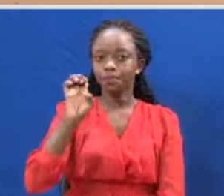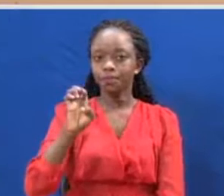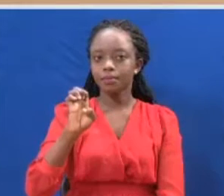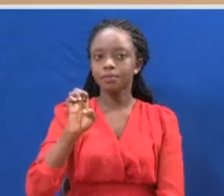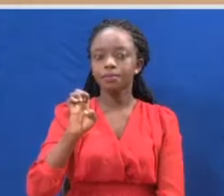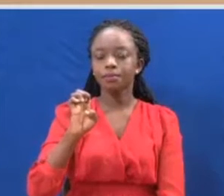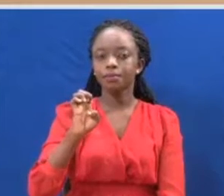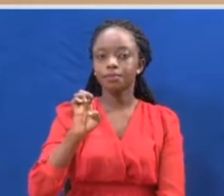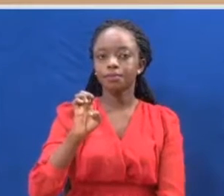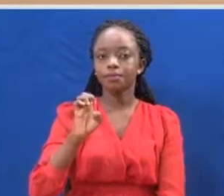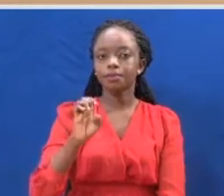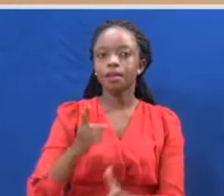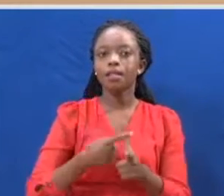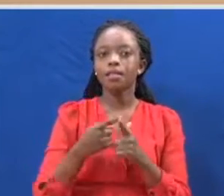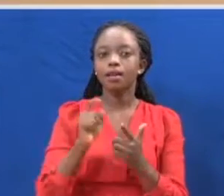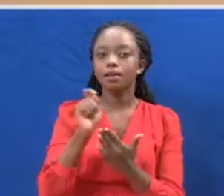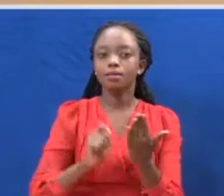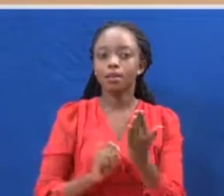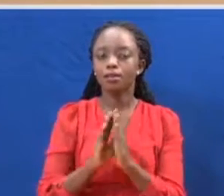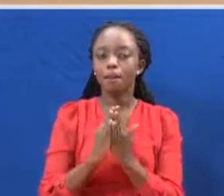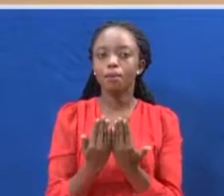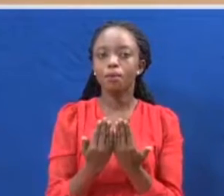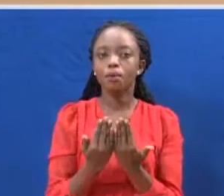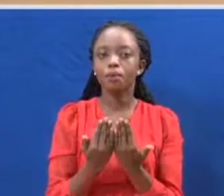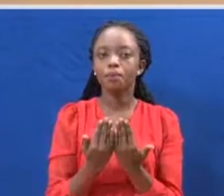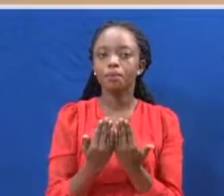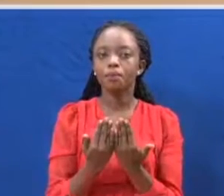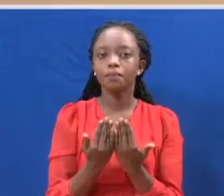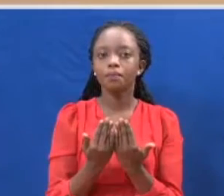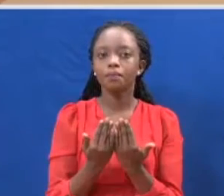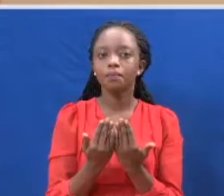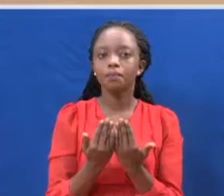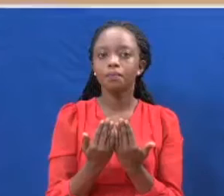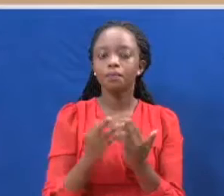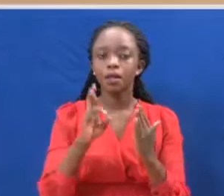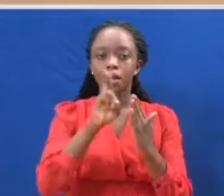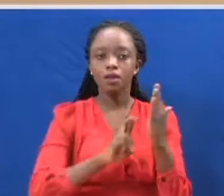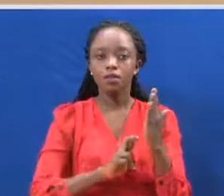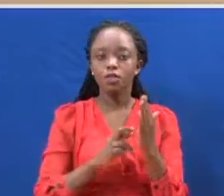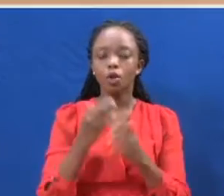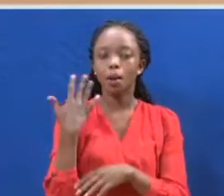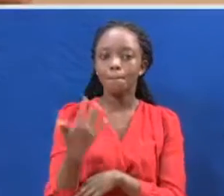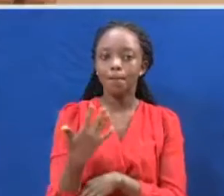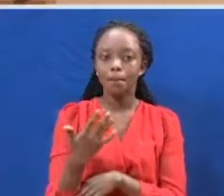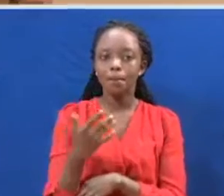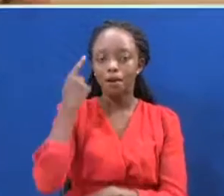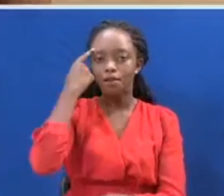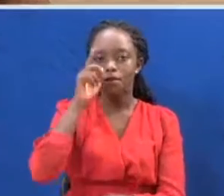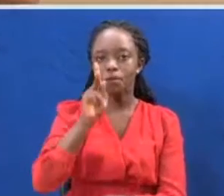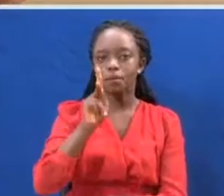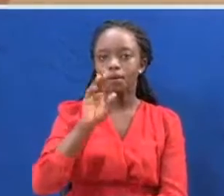effort. Then I wrote a book, you know, a revision test papers for